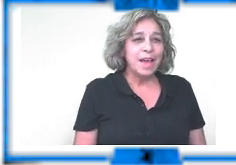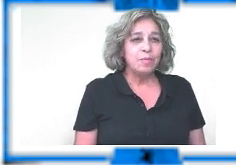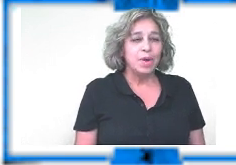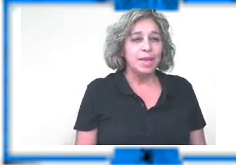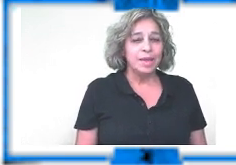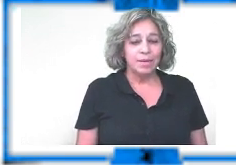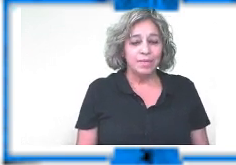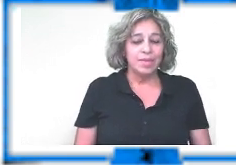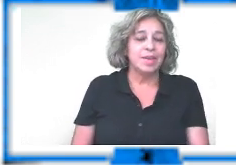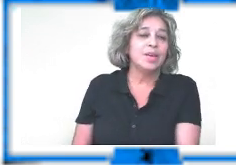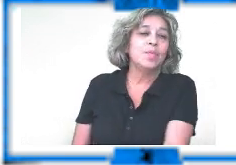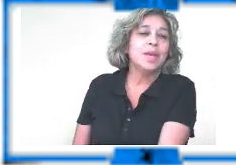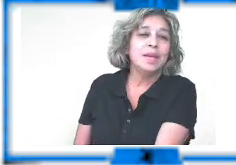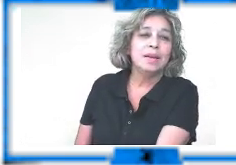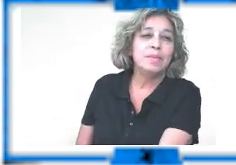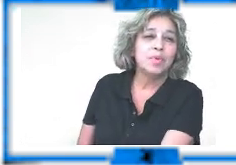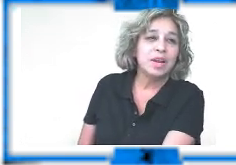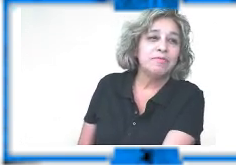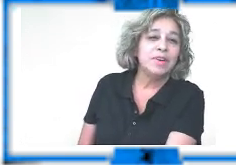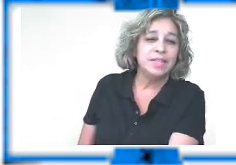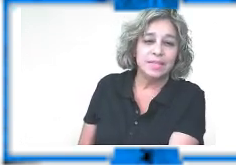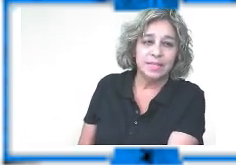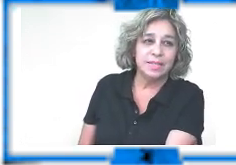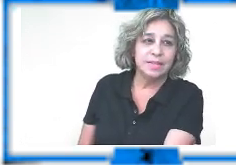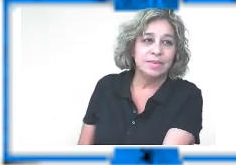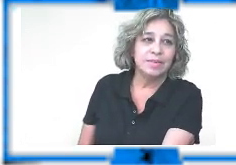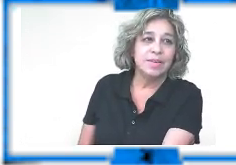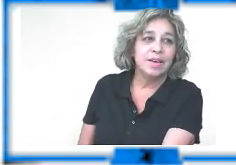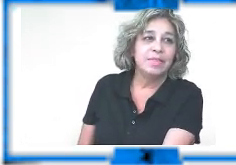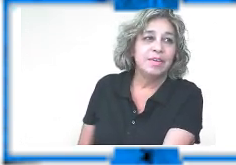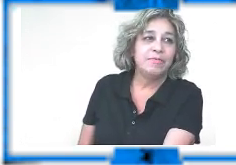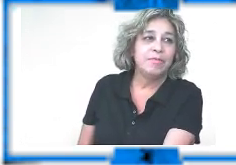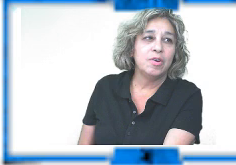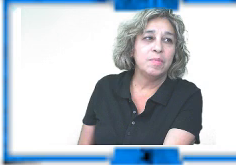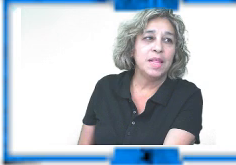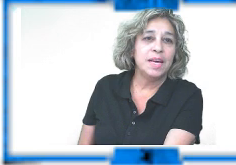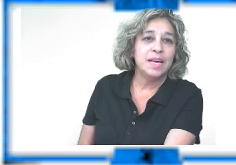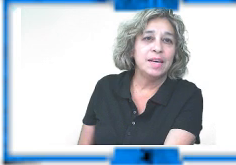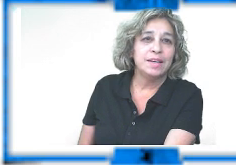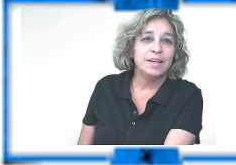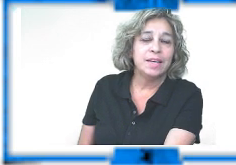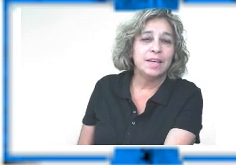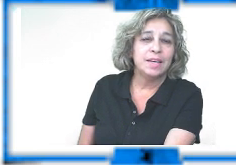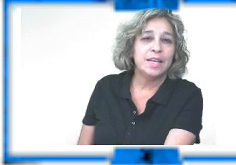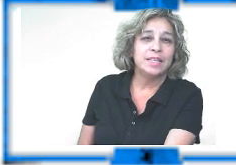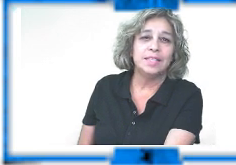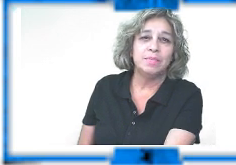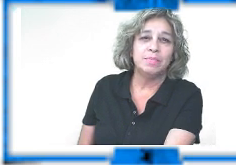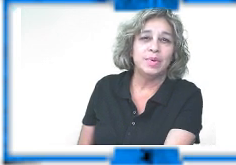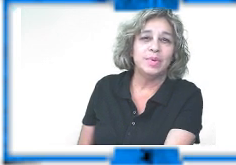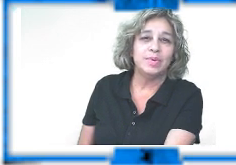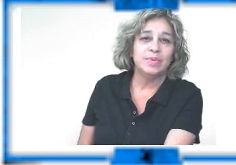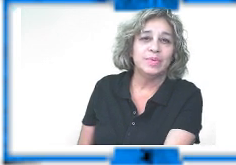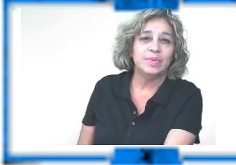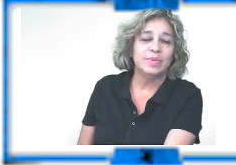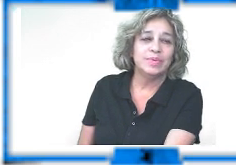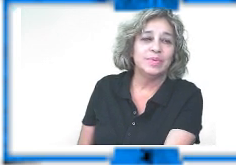then that way, liberar fondos. We can liberate funds. La fórmula the formula es sencilla. Is